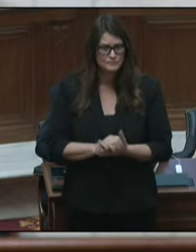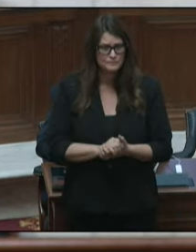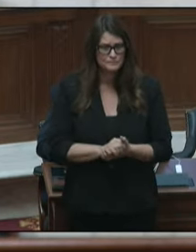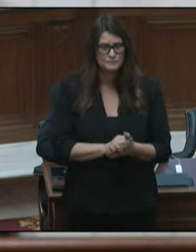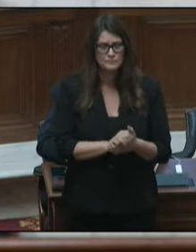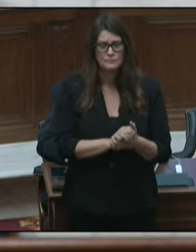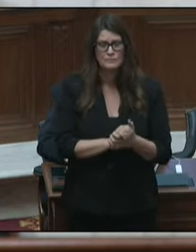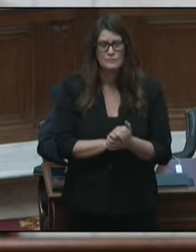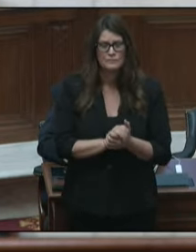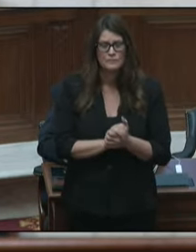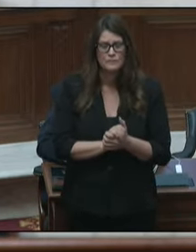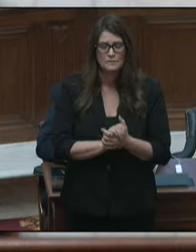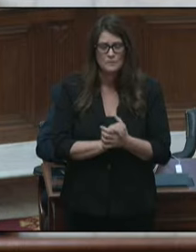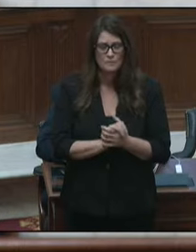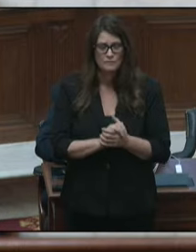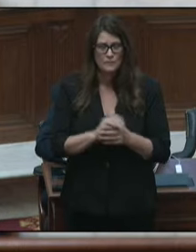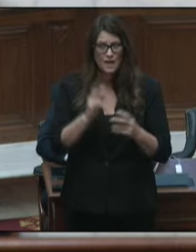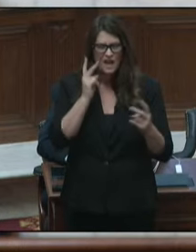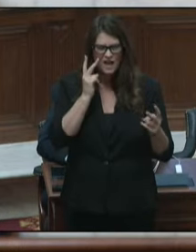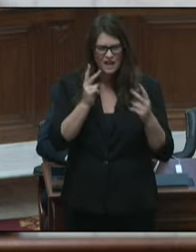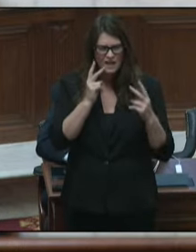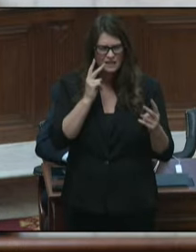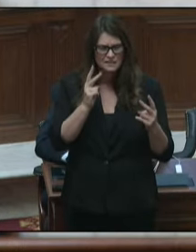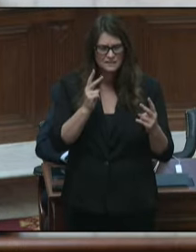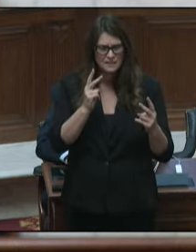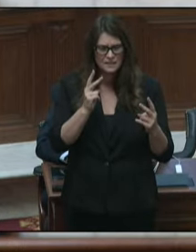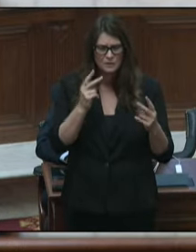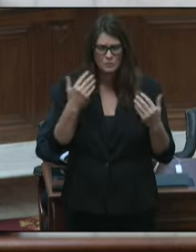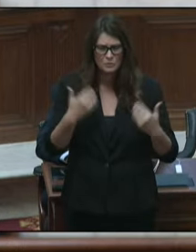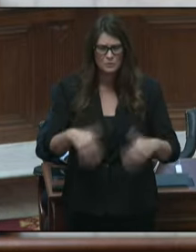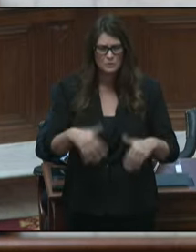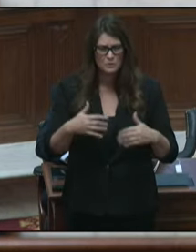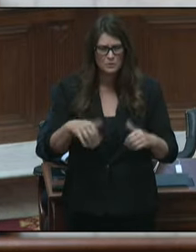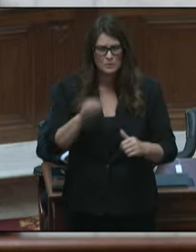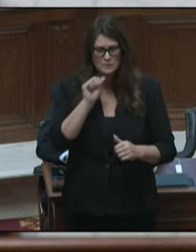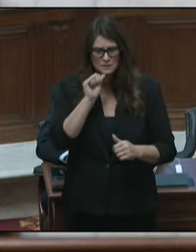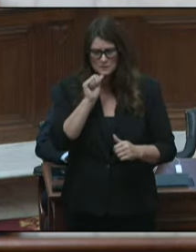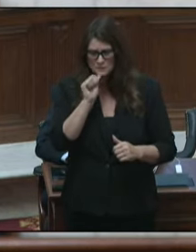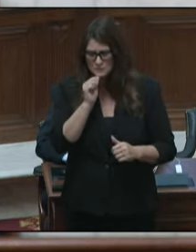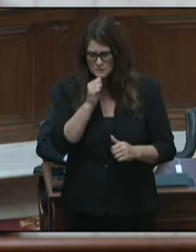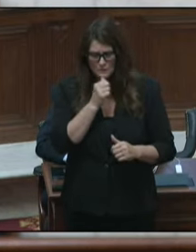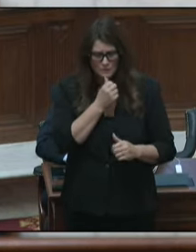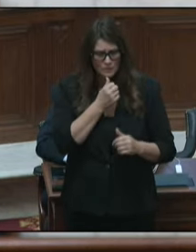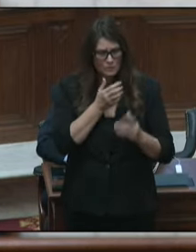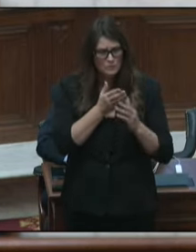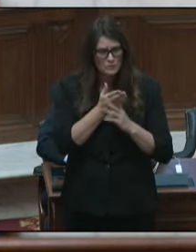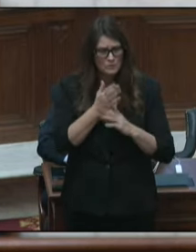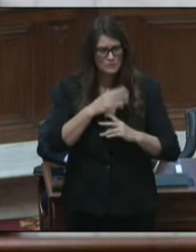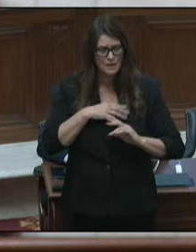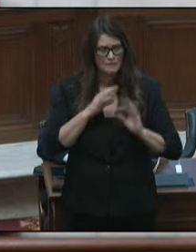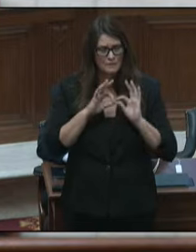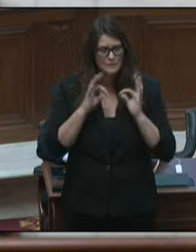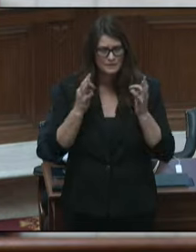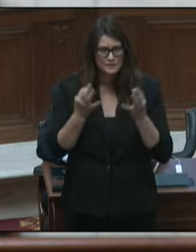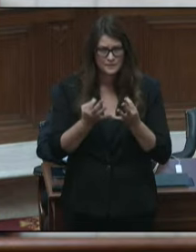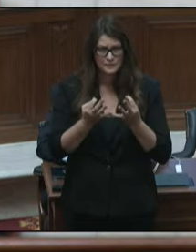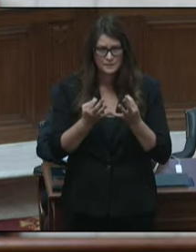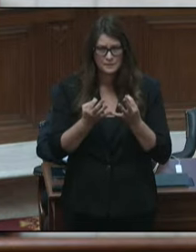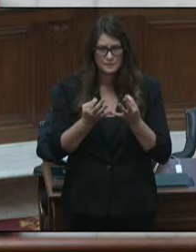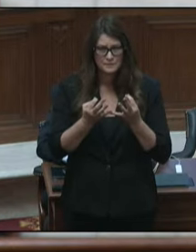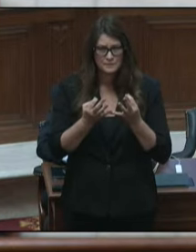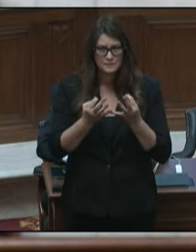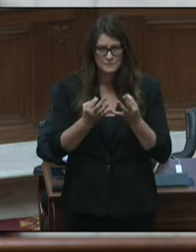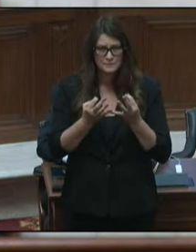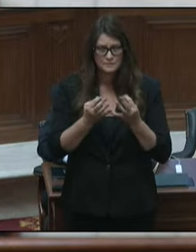I see the pain at times that my family has. And I would tell you just